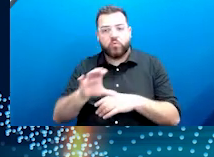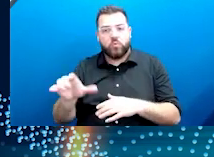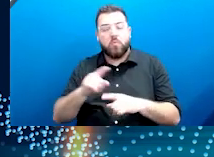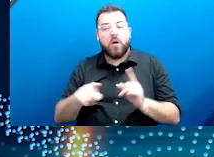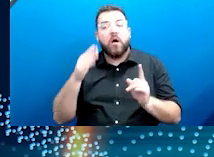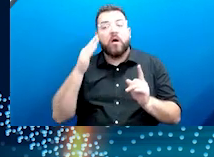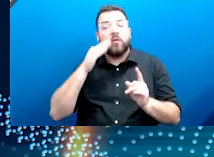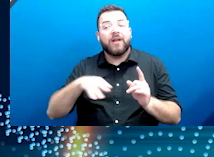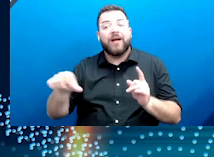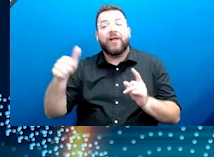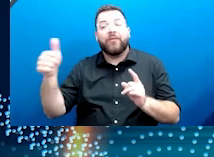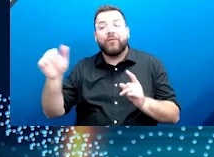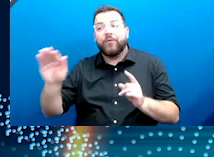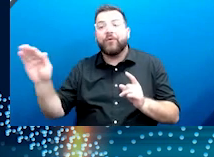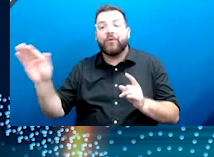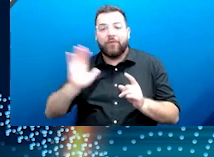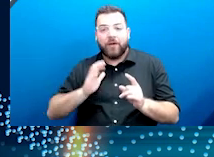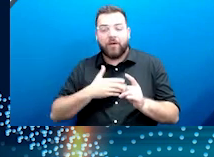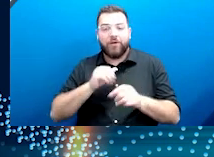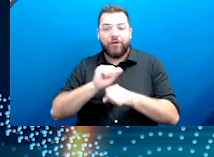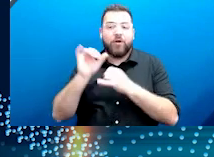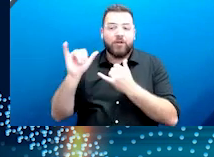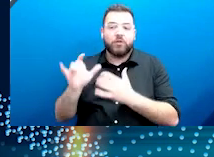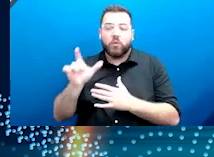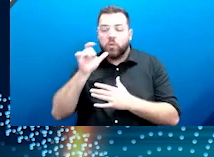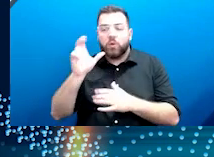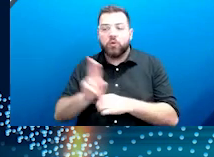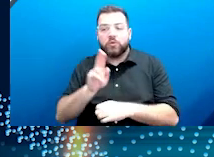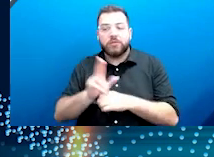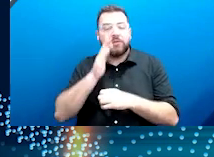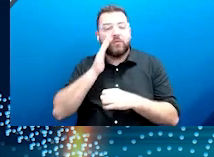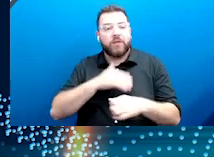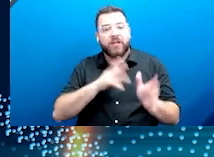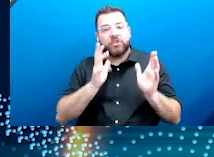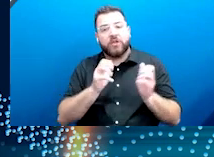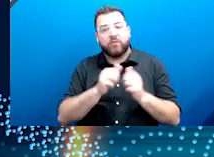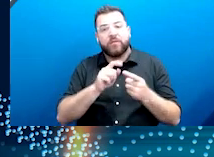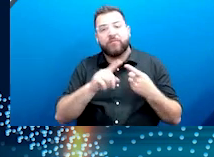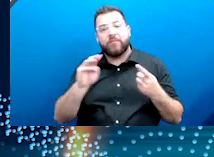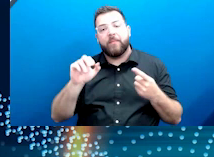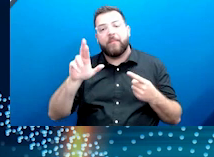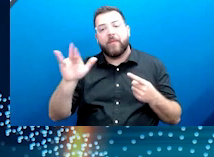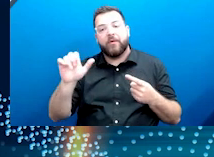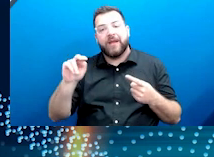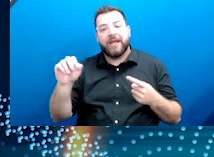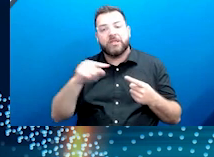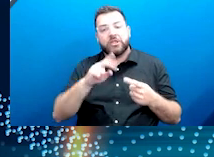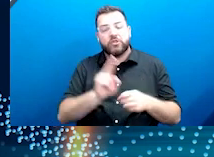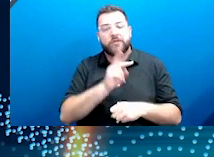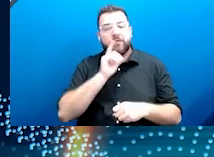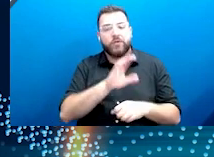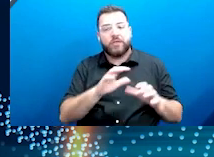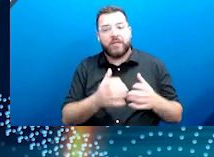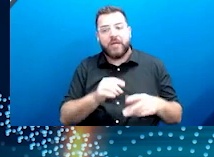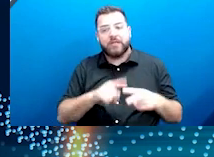other of our colleagues who are using it. I know I've talked to Mary Ann. She's used it in her class and introduced it to her students, and some other